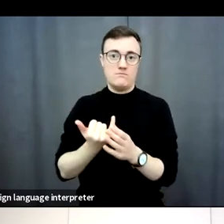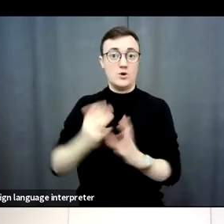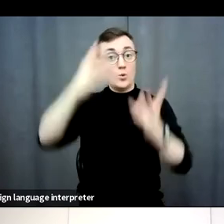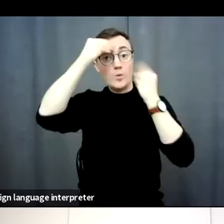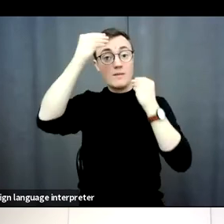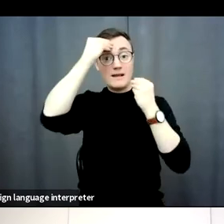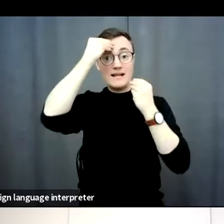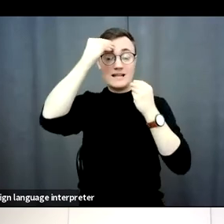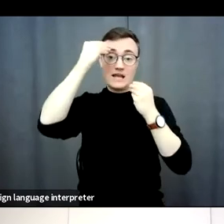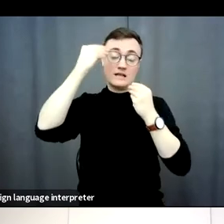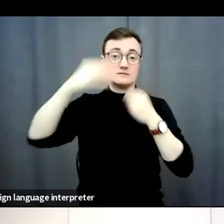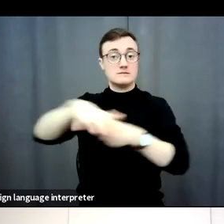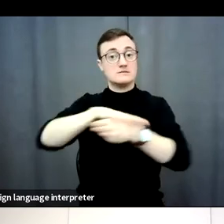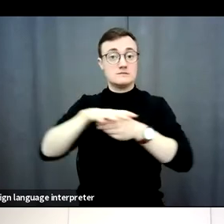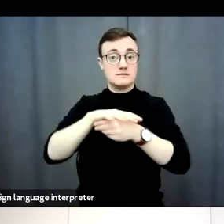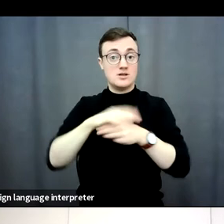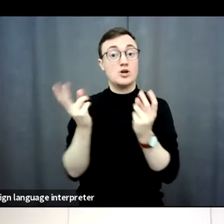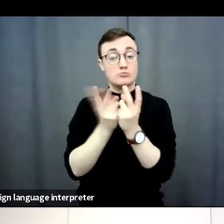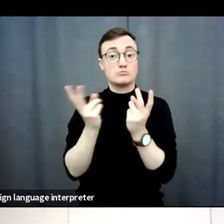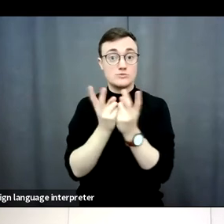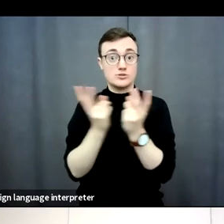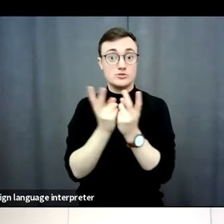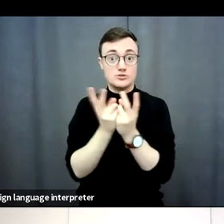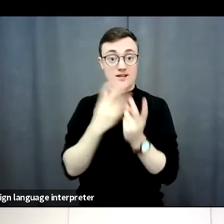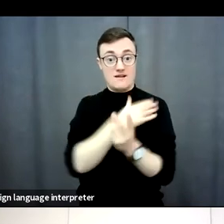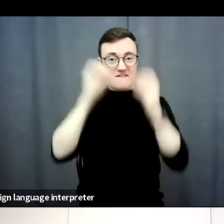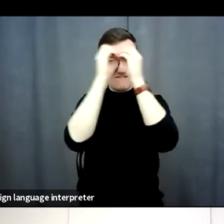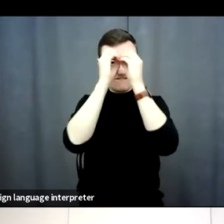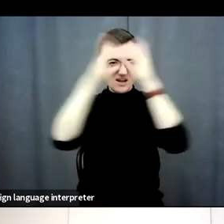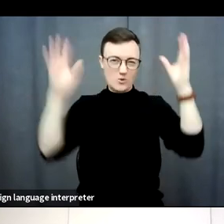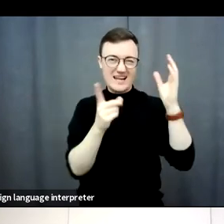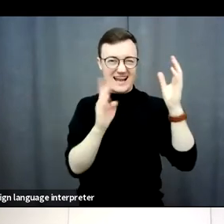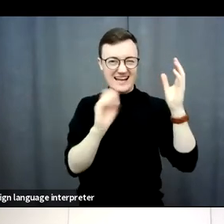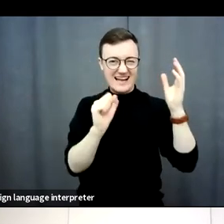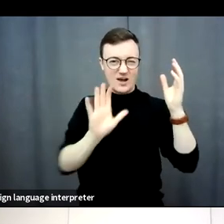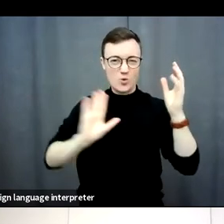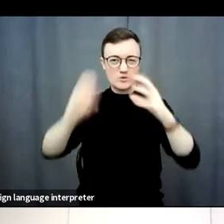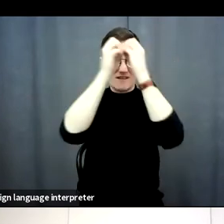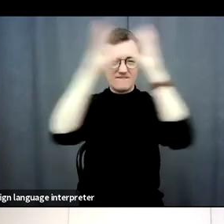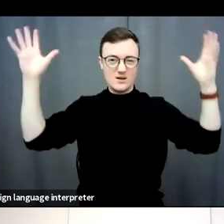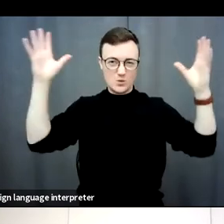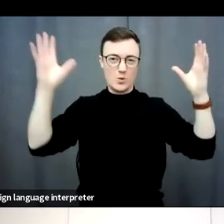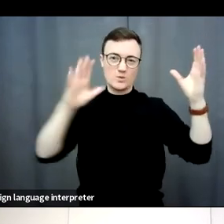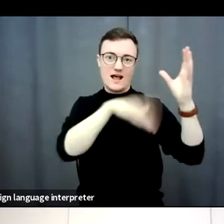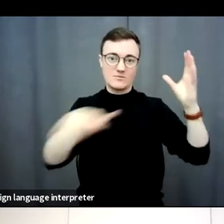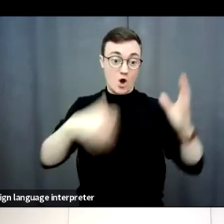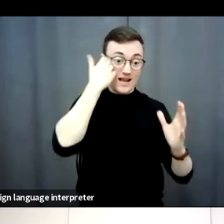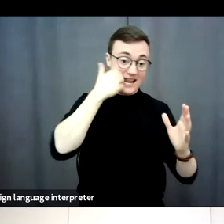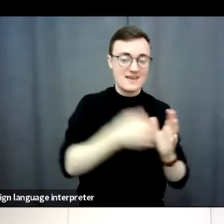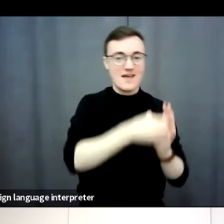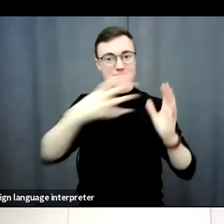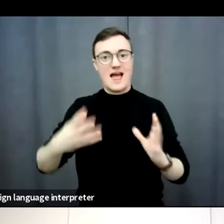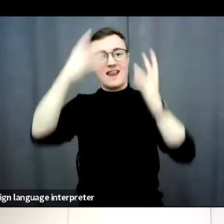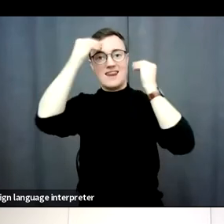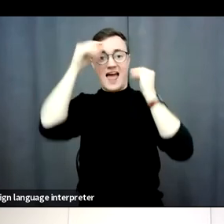vision of a future where children learn through play. It can be a challenge for teachers in preschools